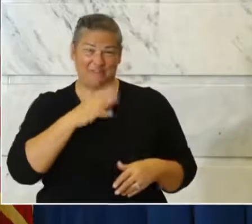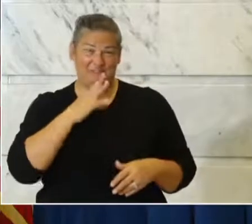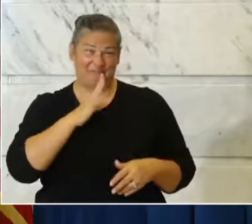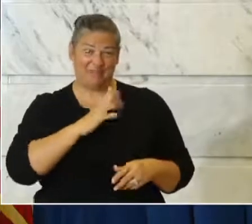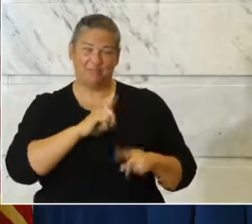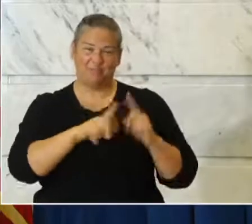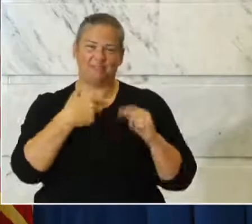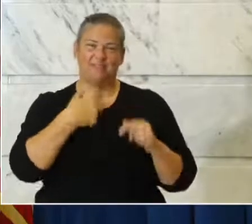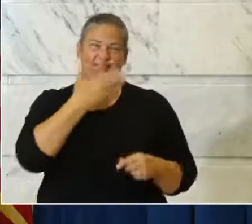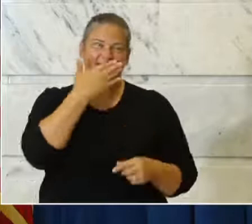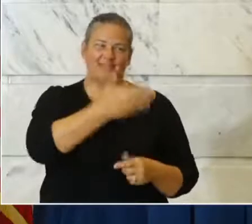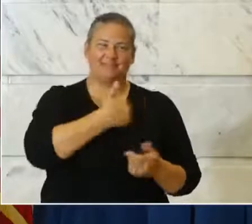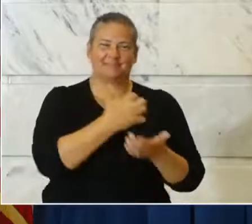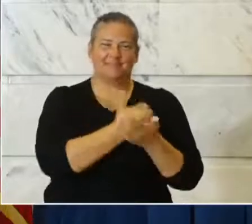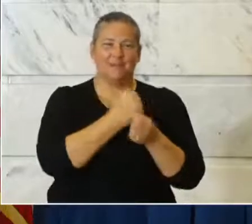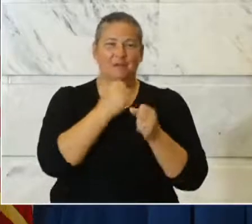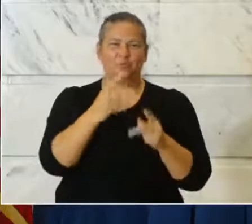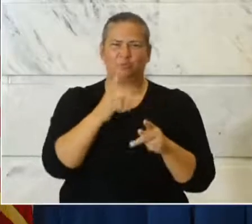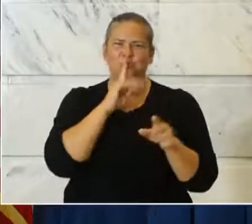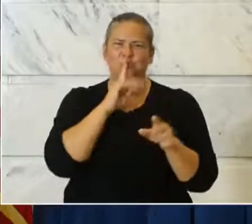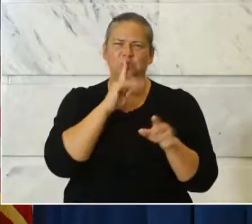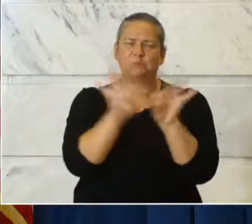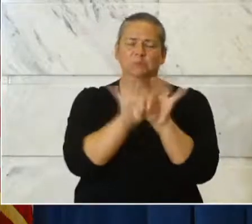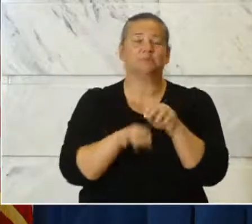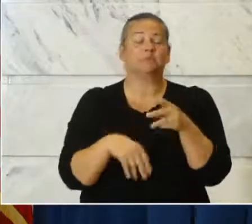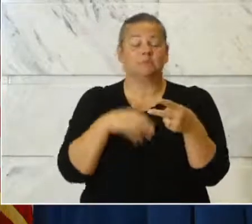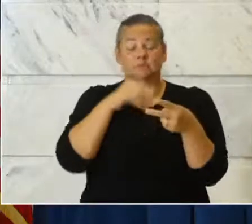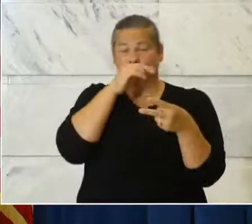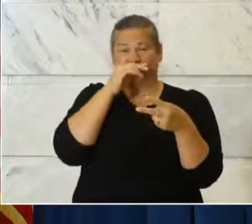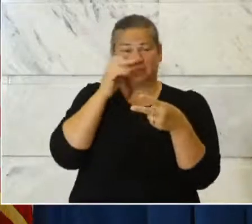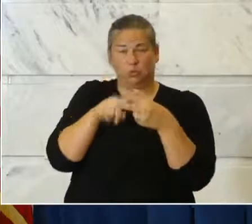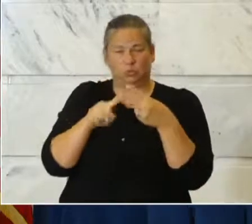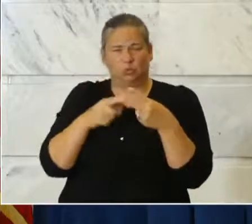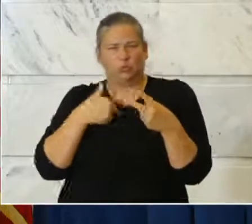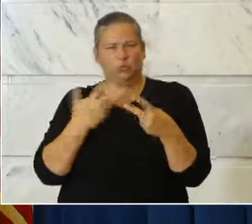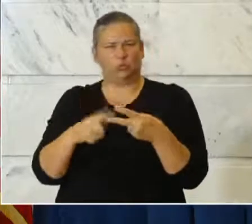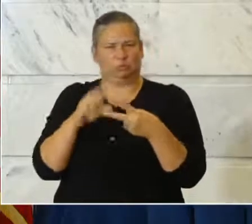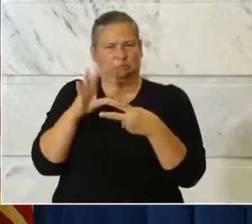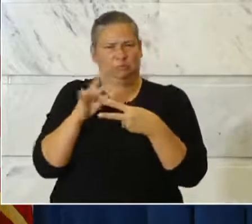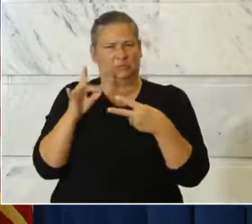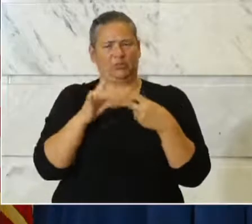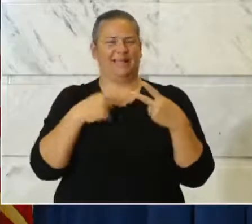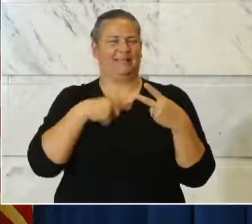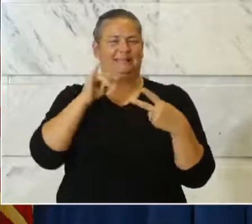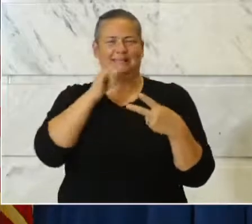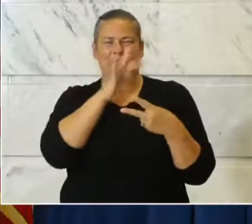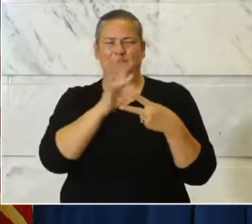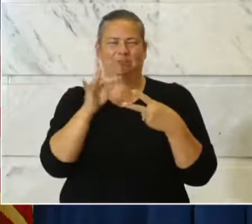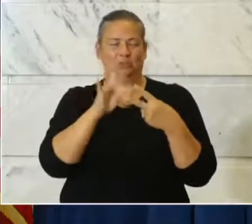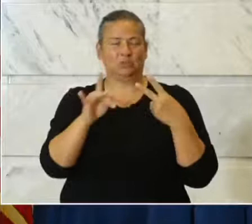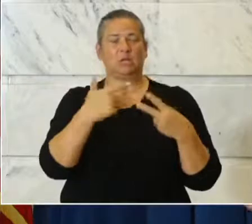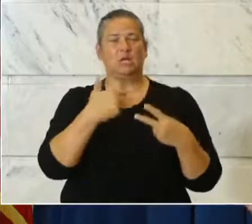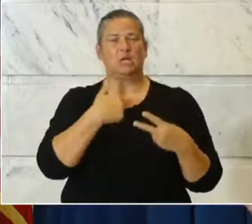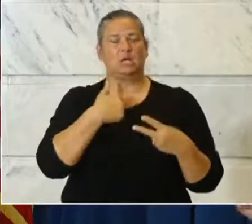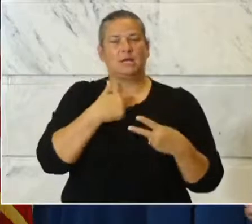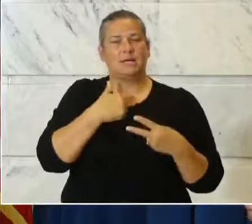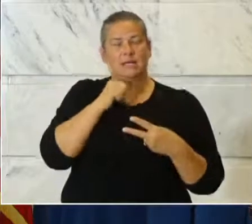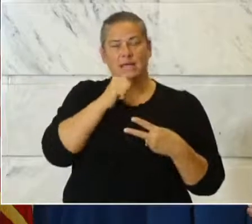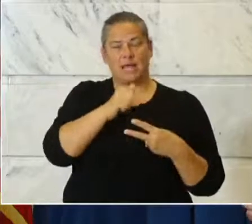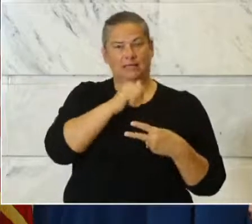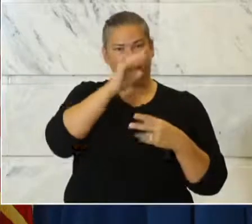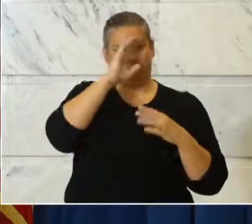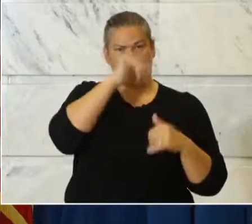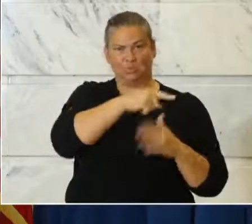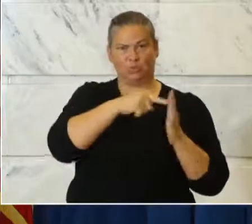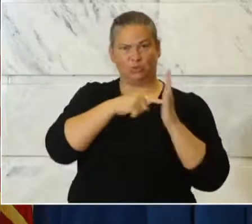is important. So I had two things I was going to add that he didn't mention, or that I didn't plan to mention. I didn't expect him to show an emergency